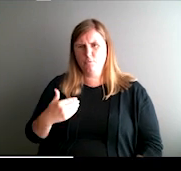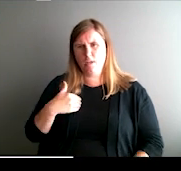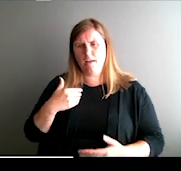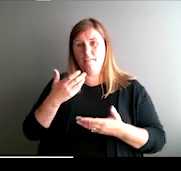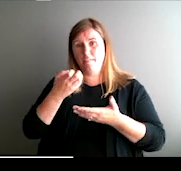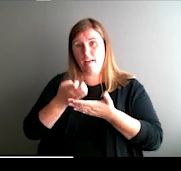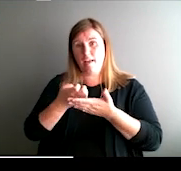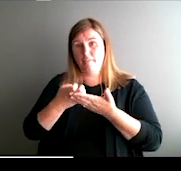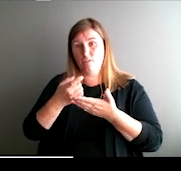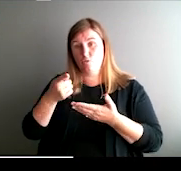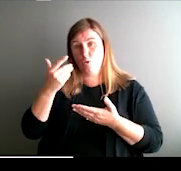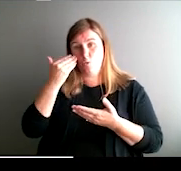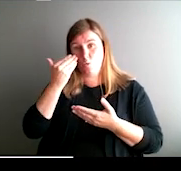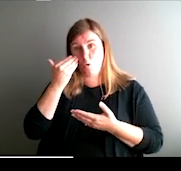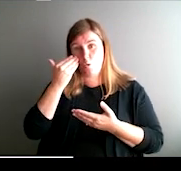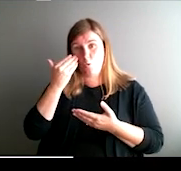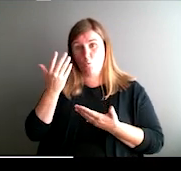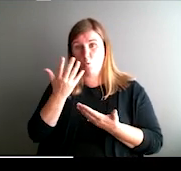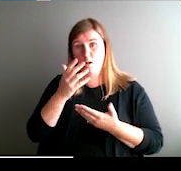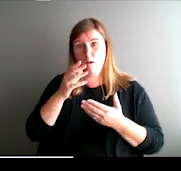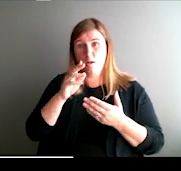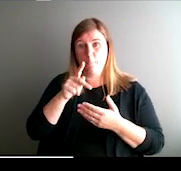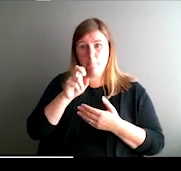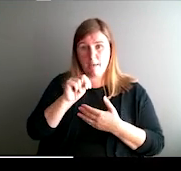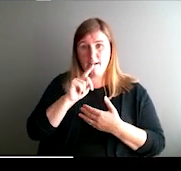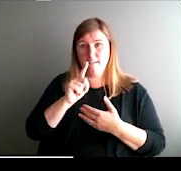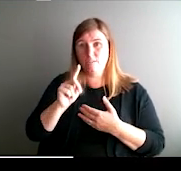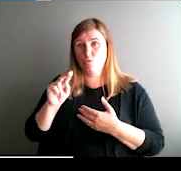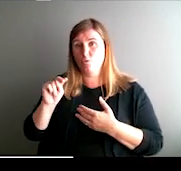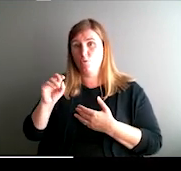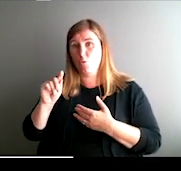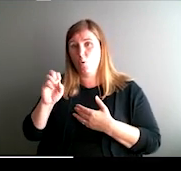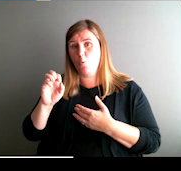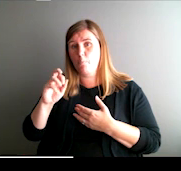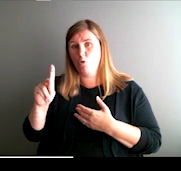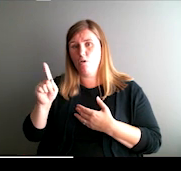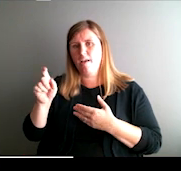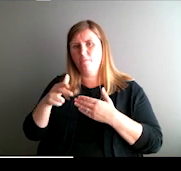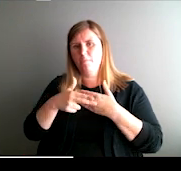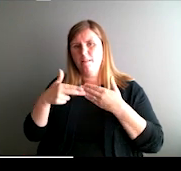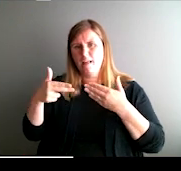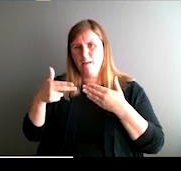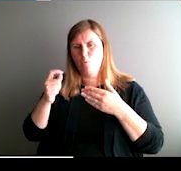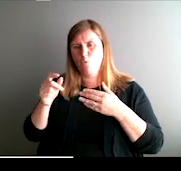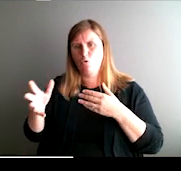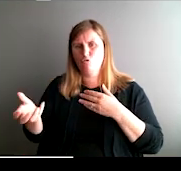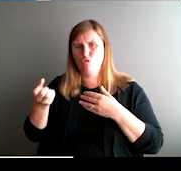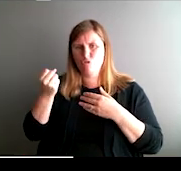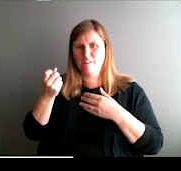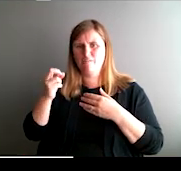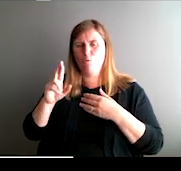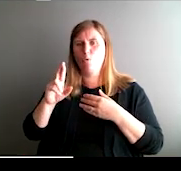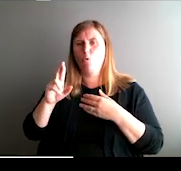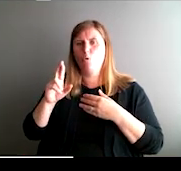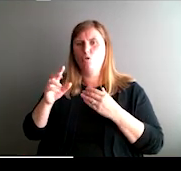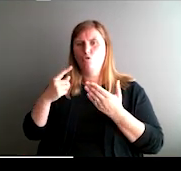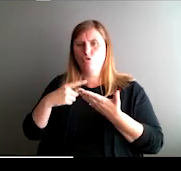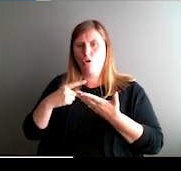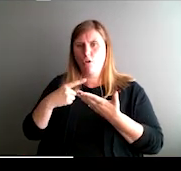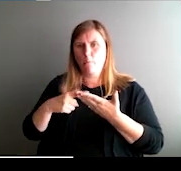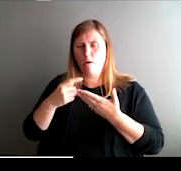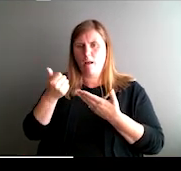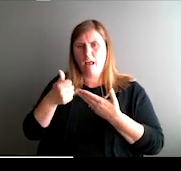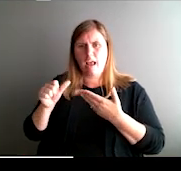knows what a pen and a notebook are, a pen or a notebook is, they need to be able to label or retrieve or talk about pretty much